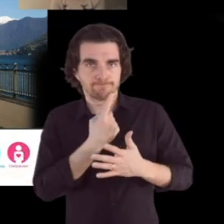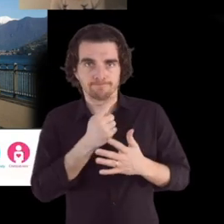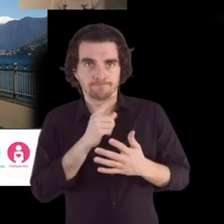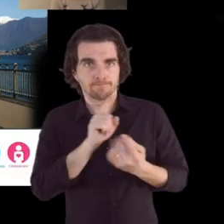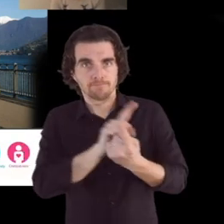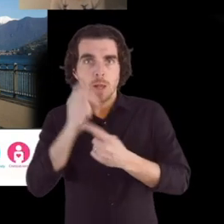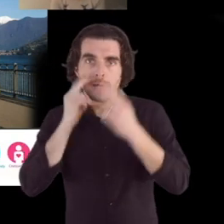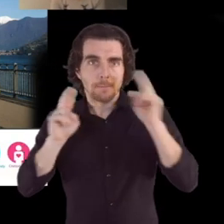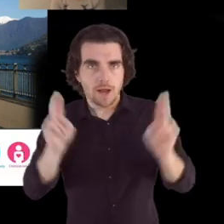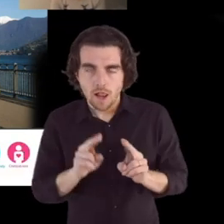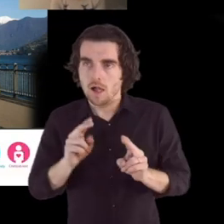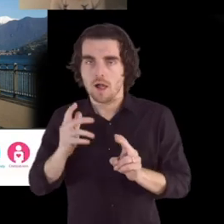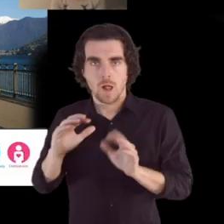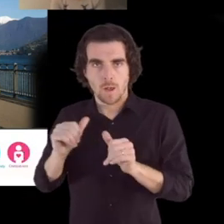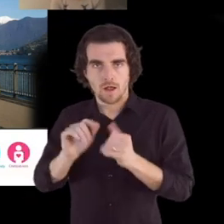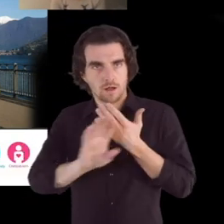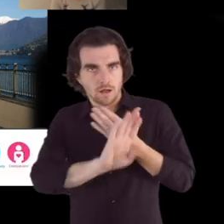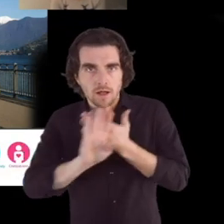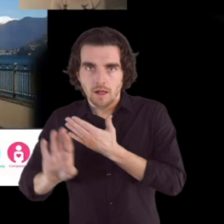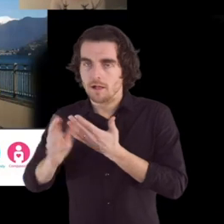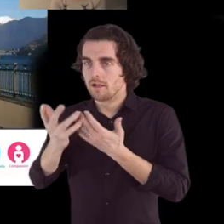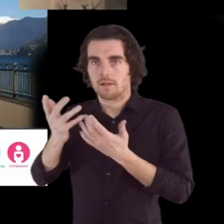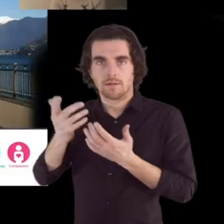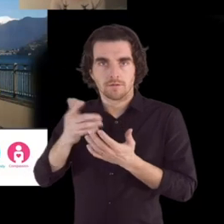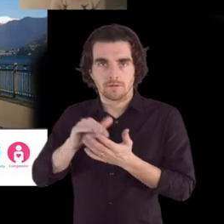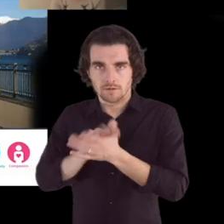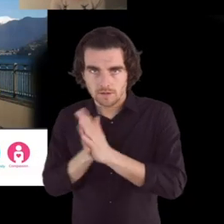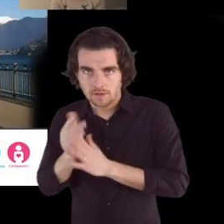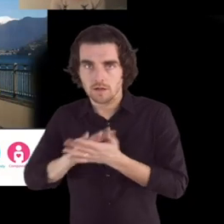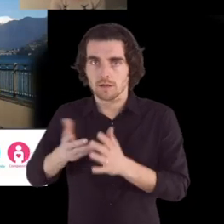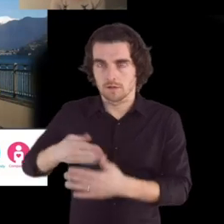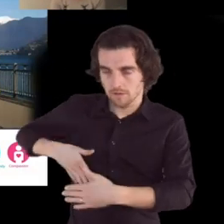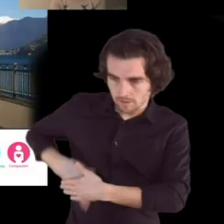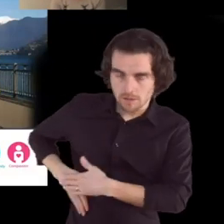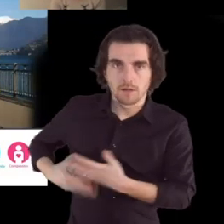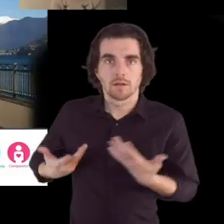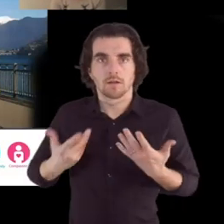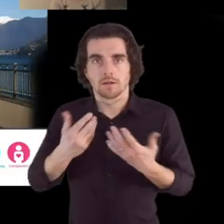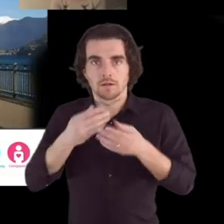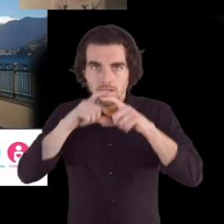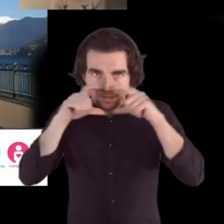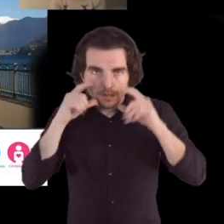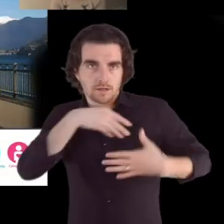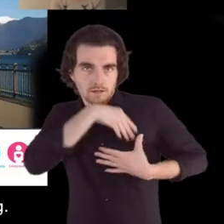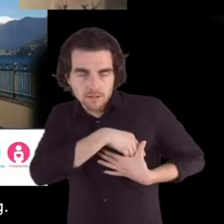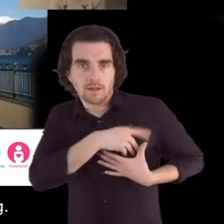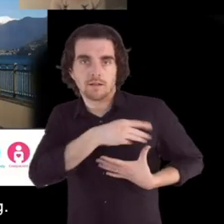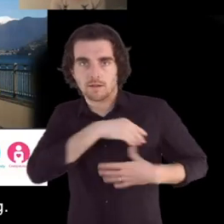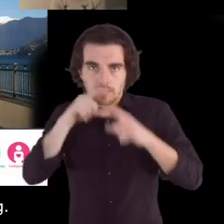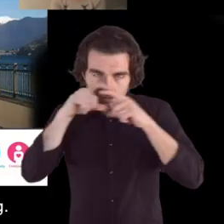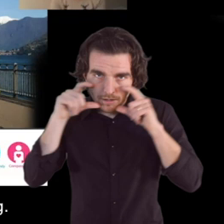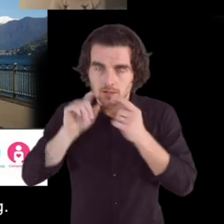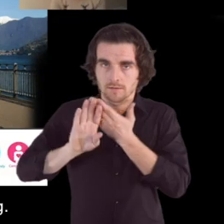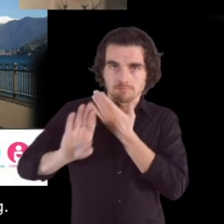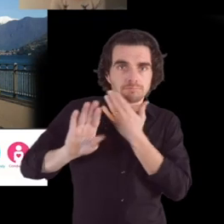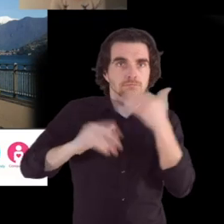or distancing. So again, for some people, being able to, take their hand gel with them in their handbag and or in their pocket, wearing the masks,